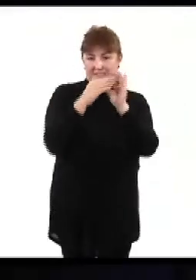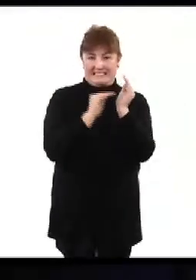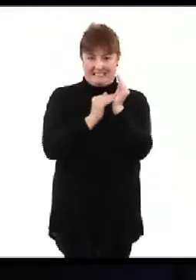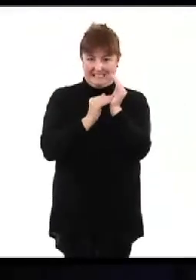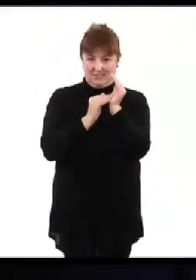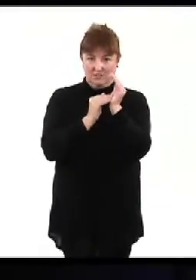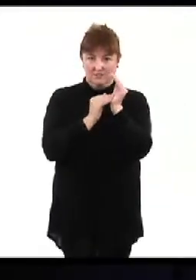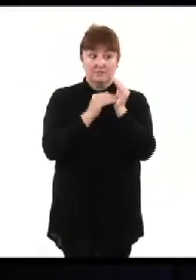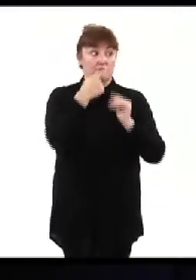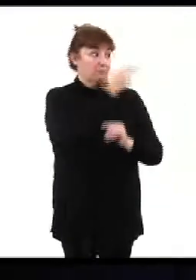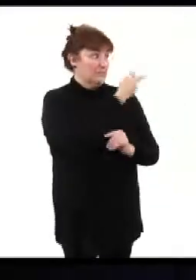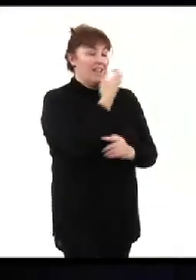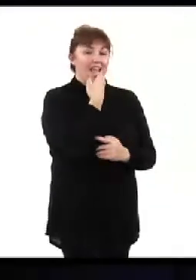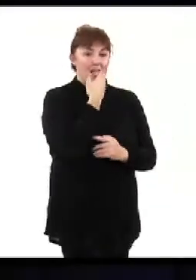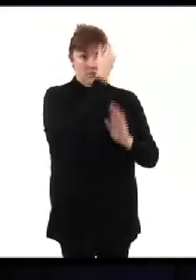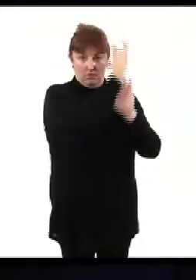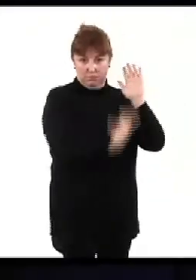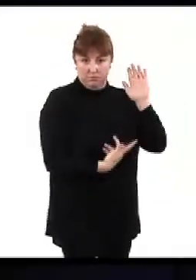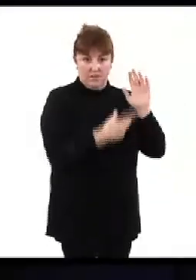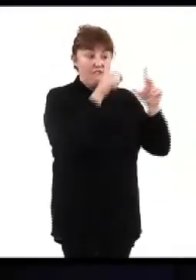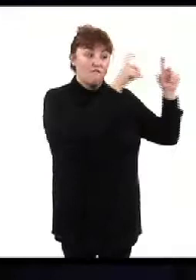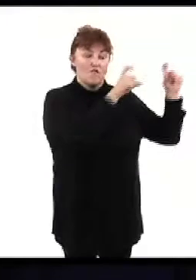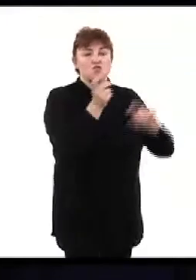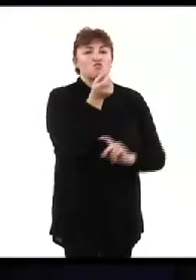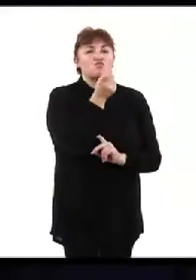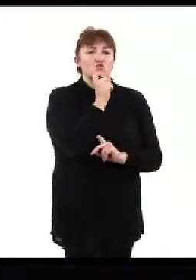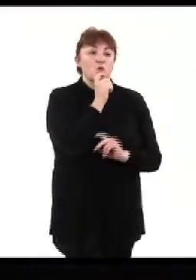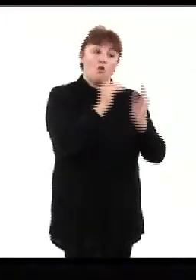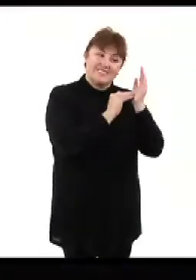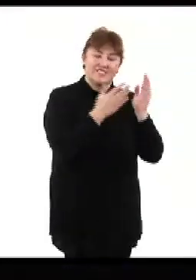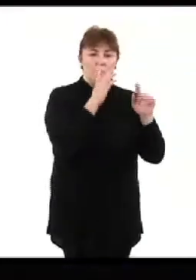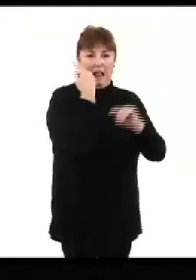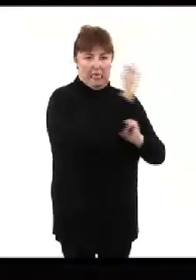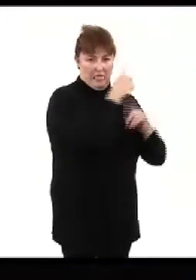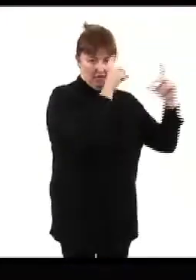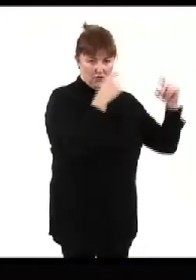some examples of what the signs look like for each picture.